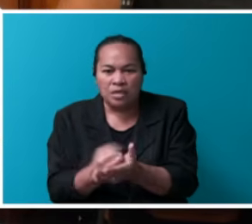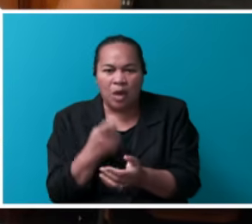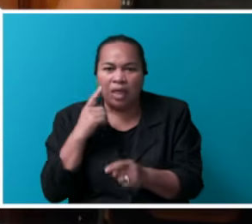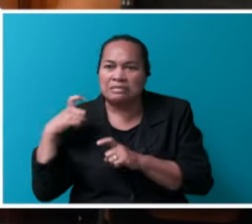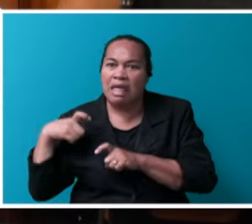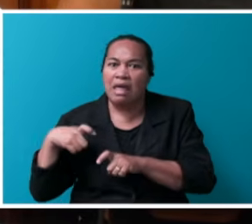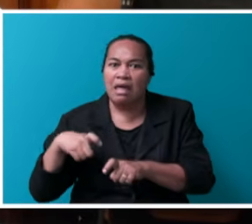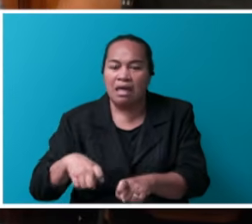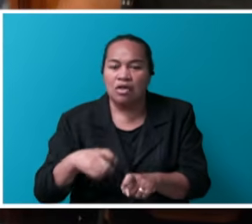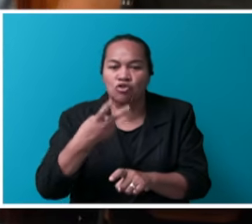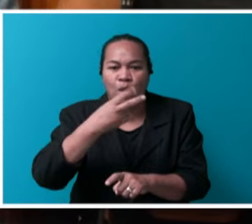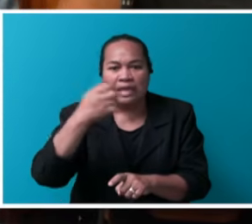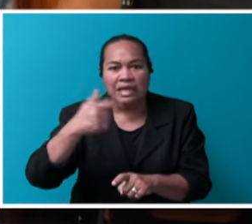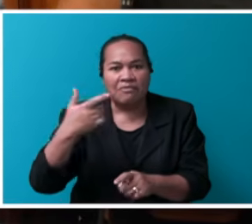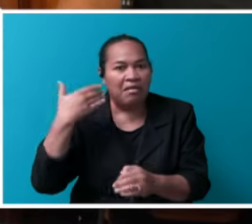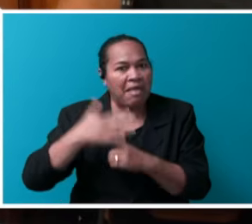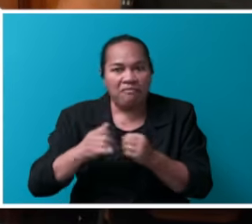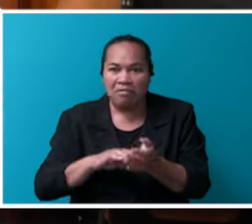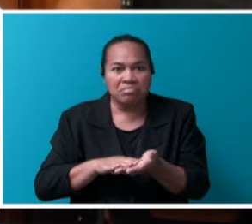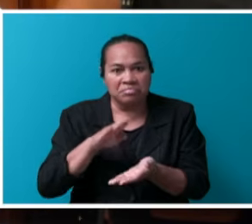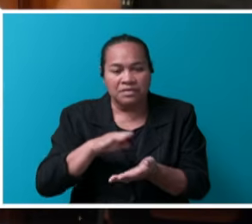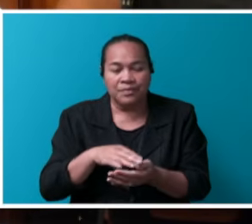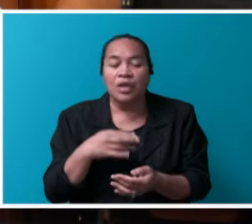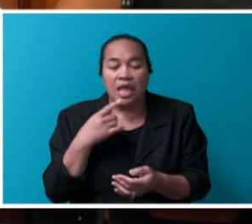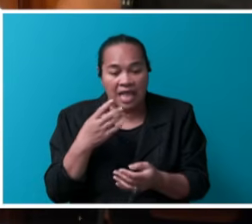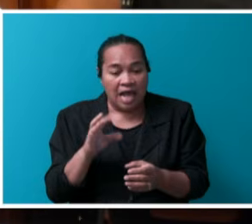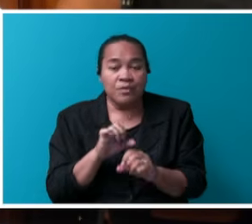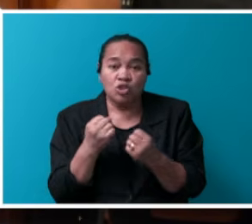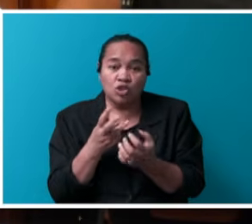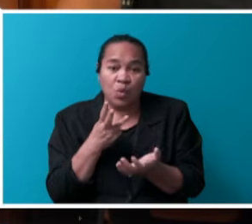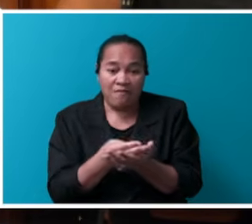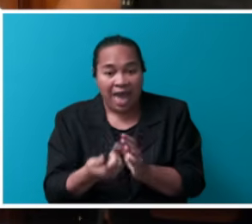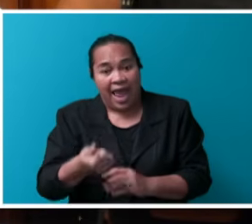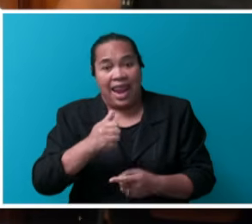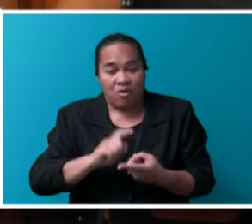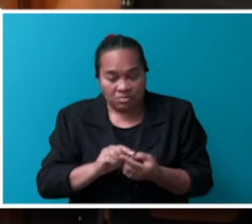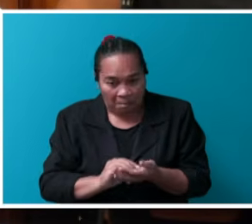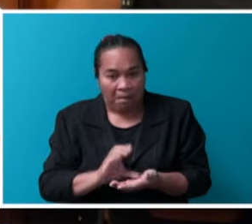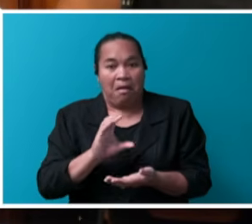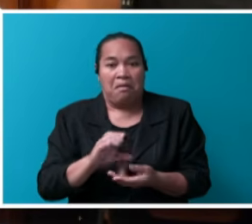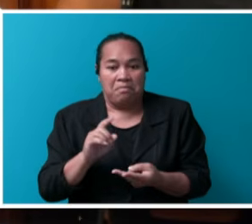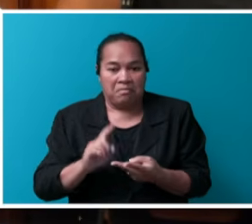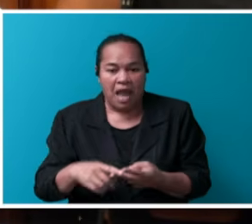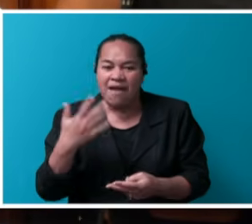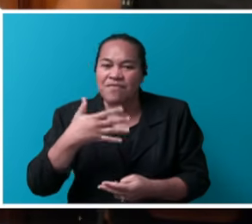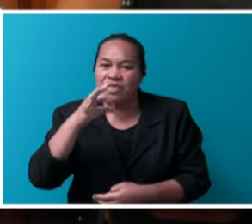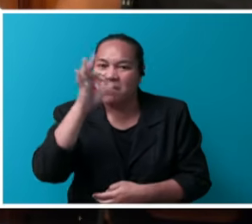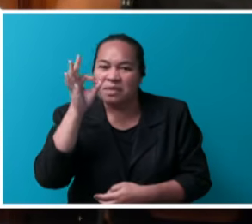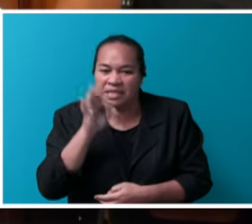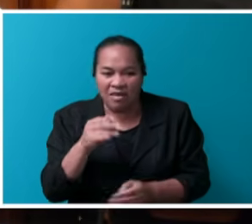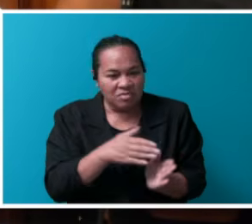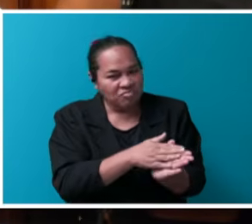since 2017. We raised social welfare allowances, pensions, and aftercare payments by 15% across the